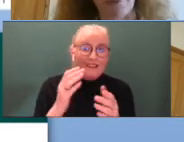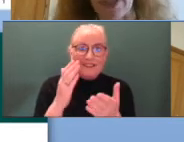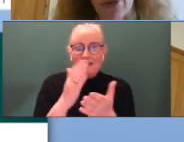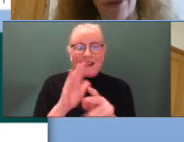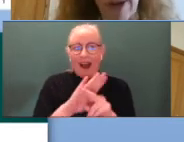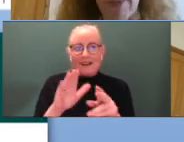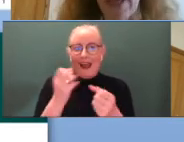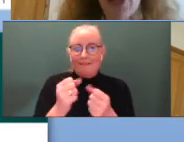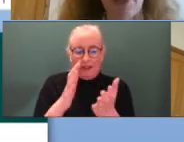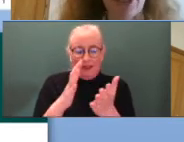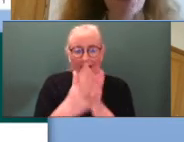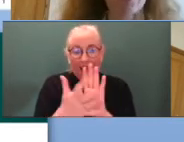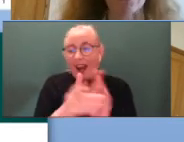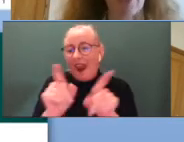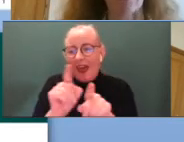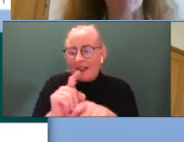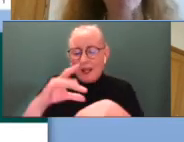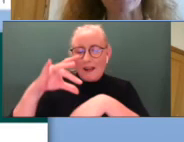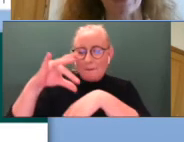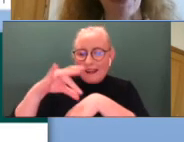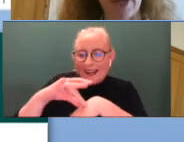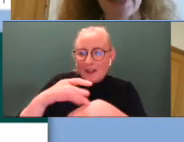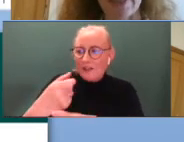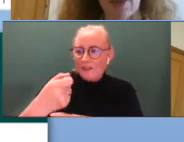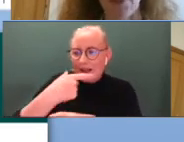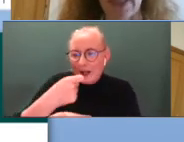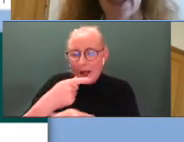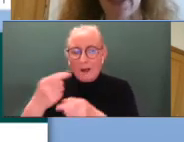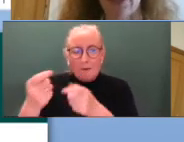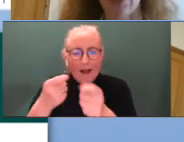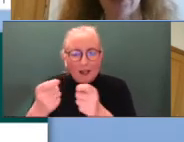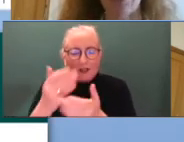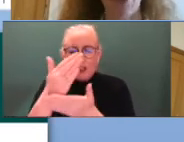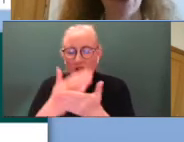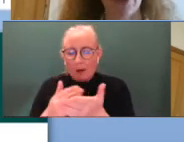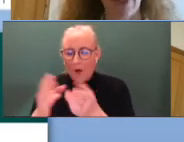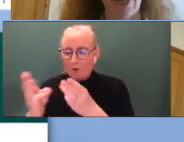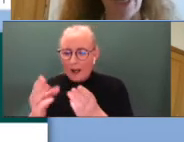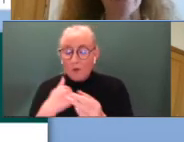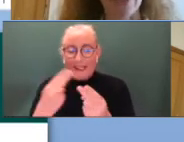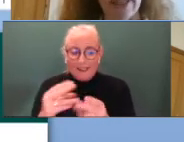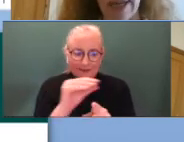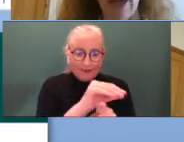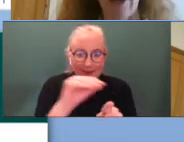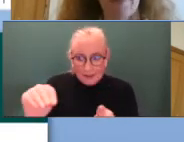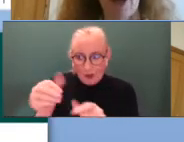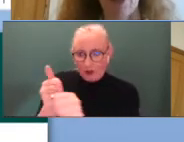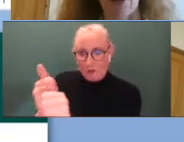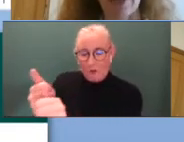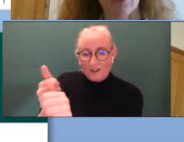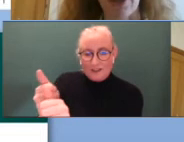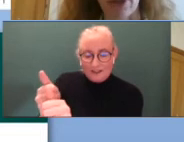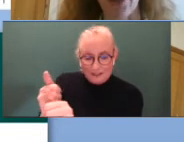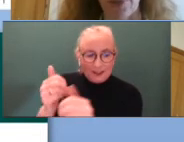There would have been issues around medication management and particular practices that we needed to support. And the NDA